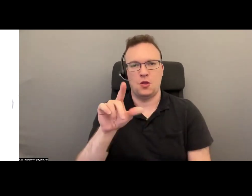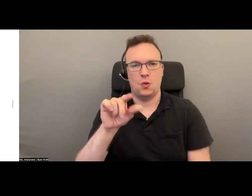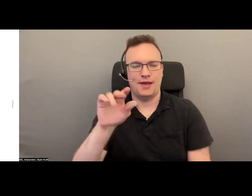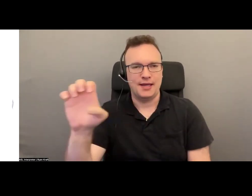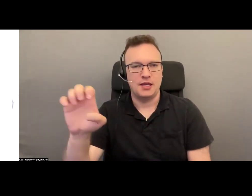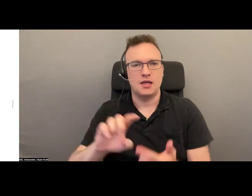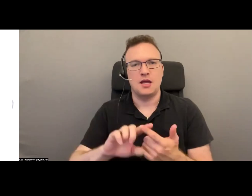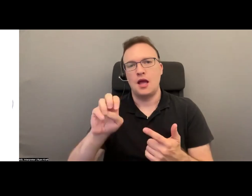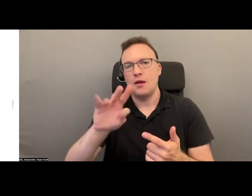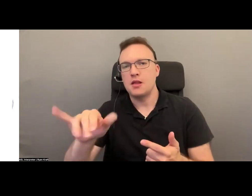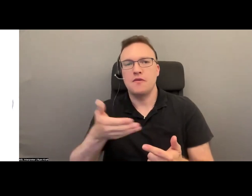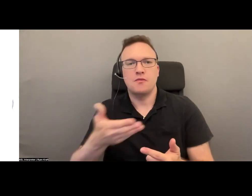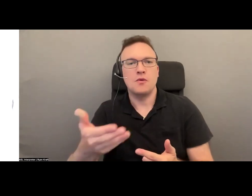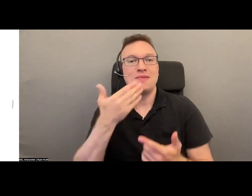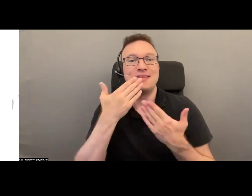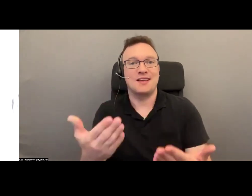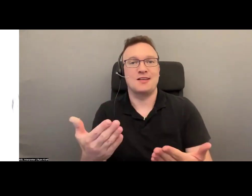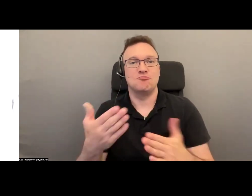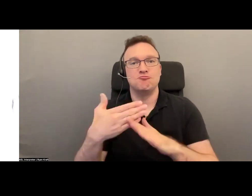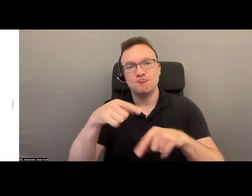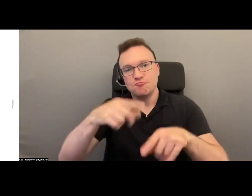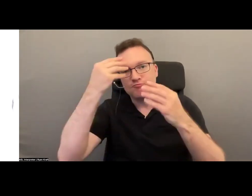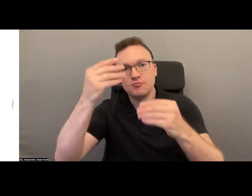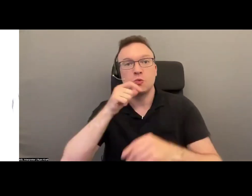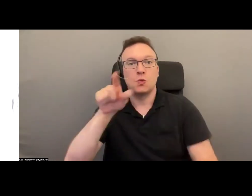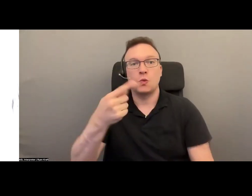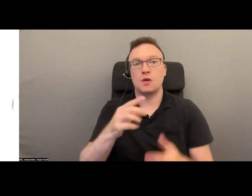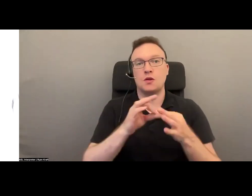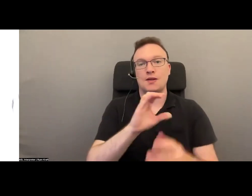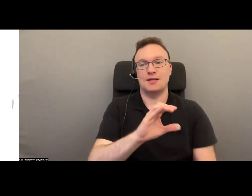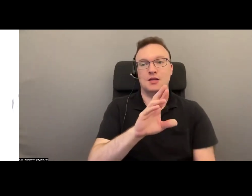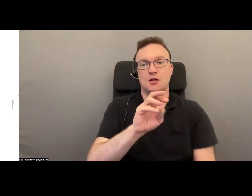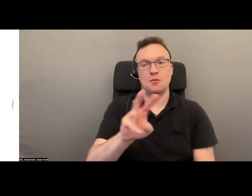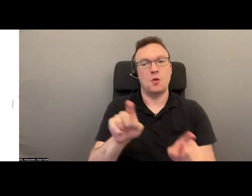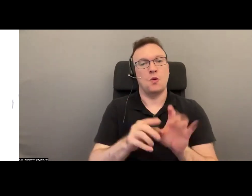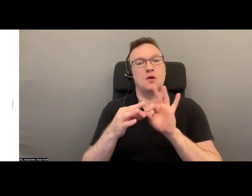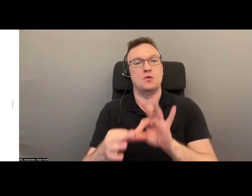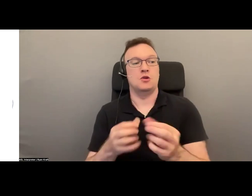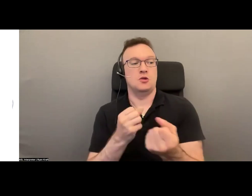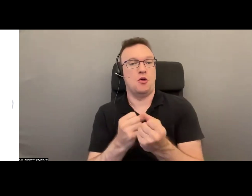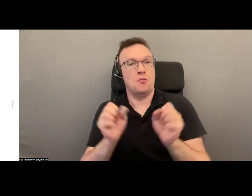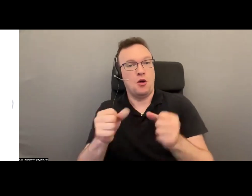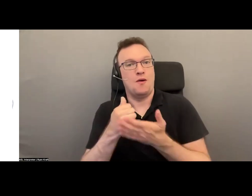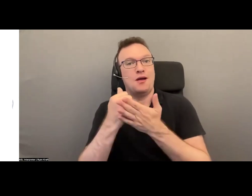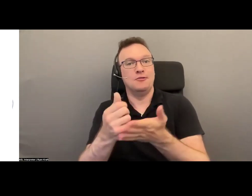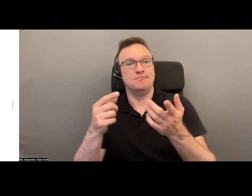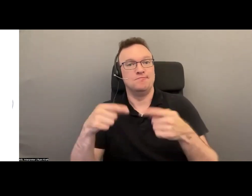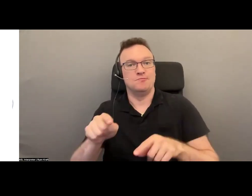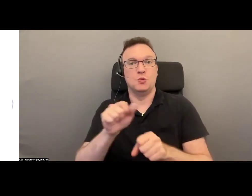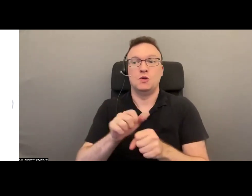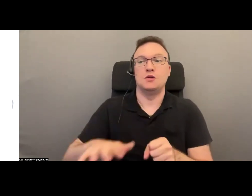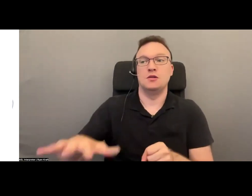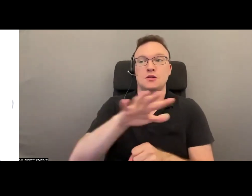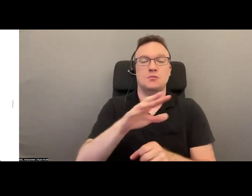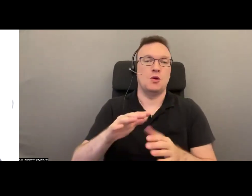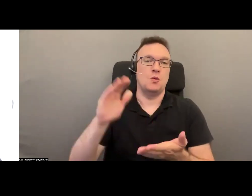me here today to share this information, not just about CCRW, but about supports that could help in the workplace and maybe to reduce stigma in